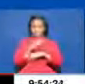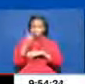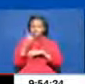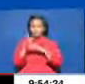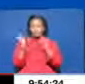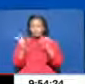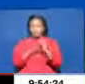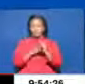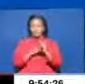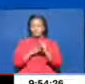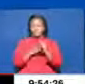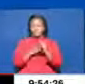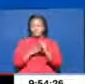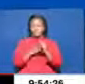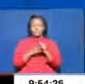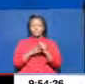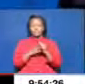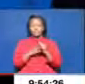Zealand.